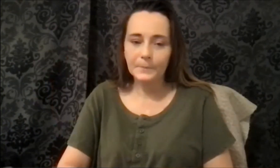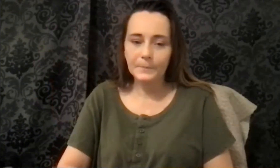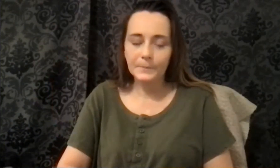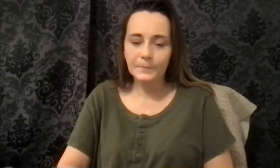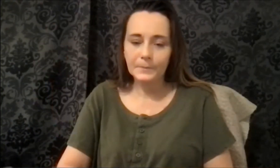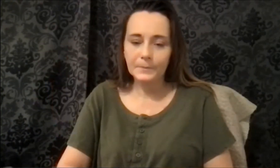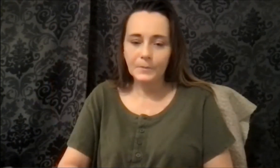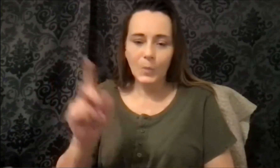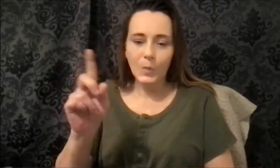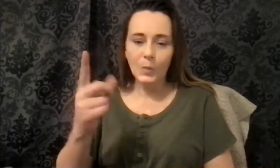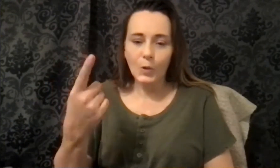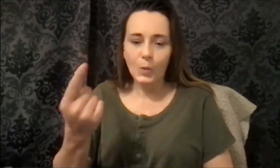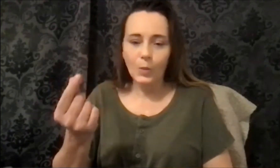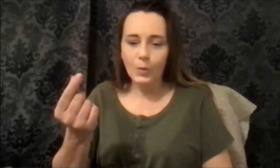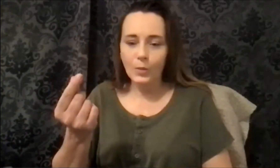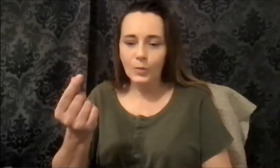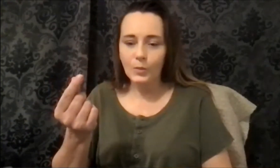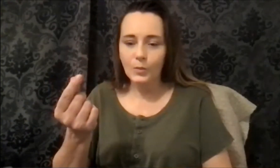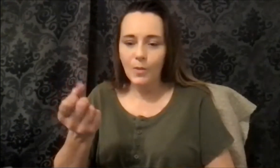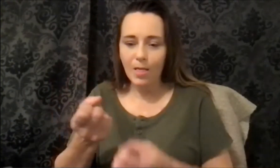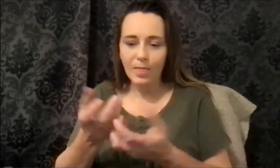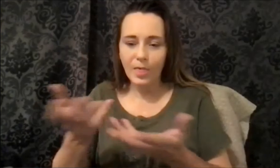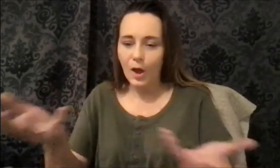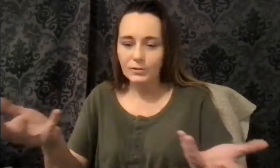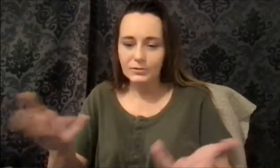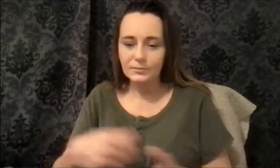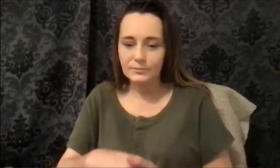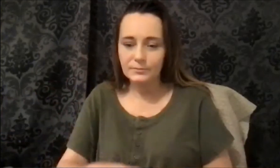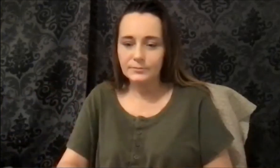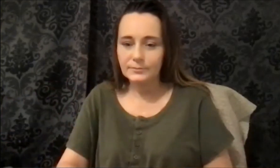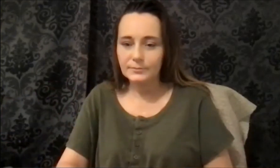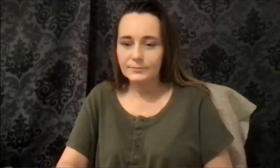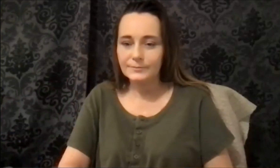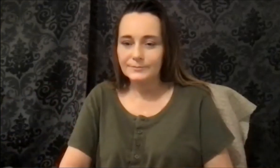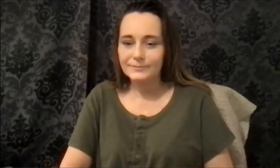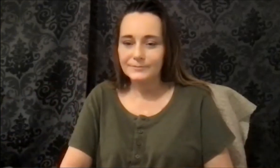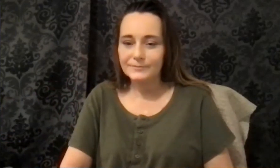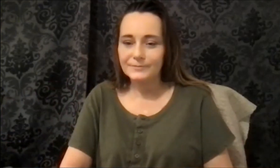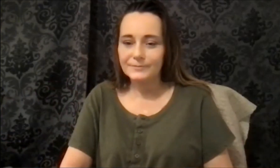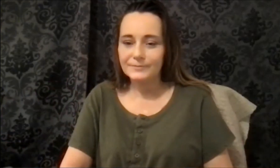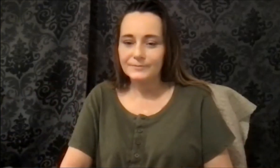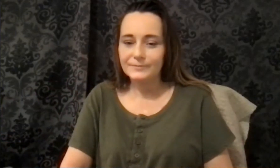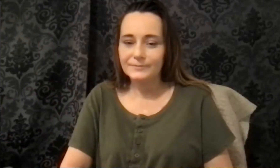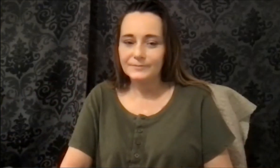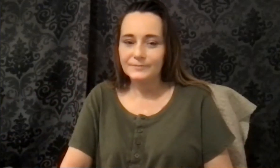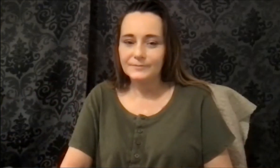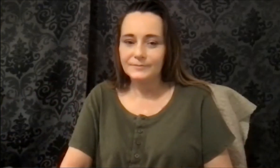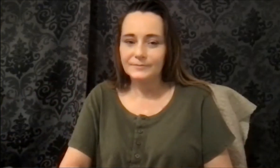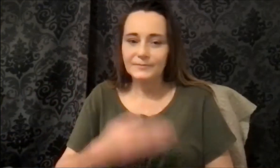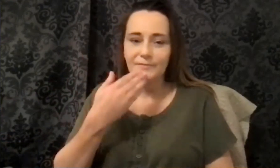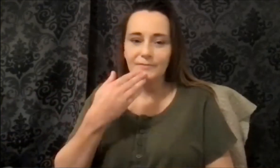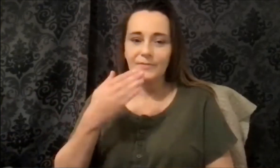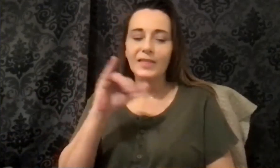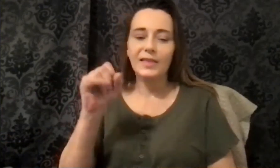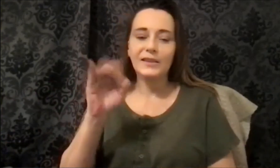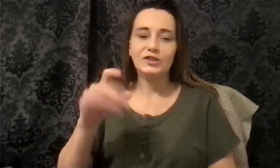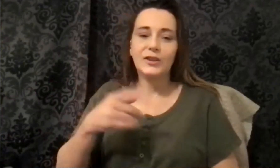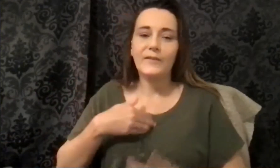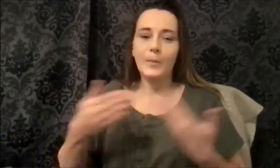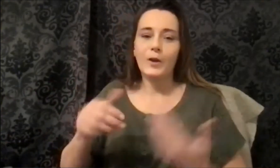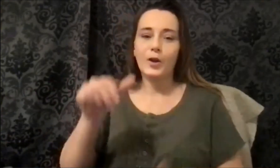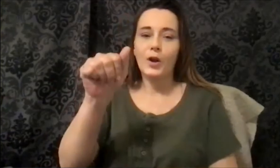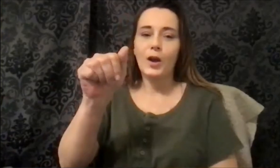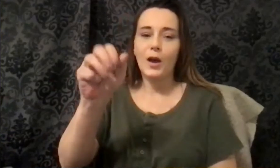Where'd you go? I lost him. I lost him. Thanks, Jeff. I'm here. My name is Amitabh. I'm an